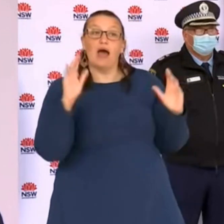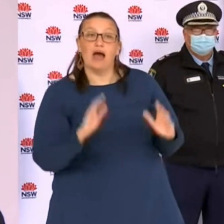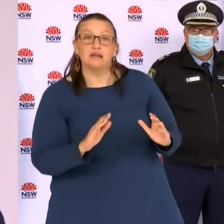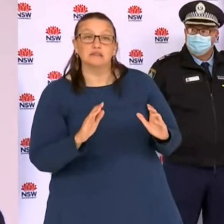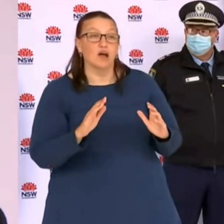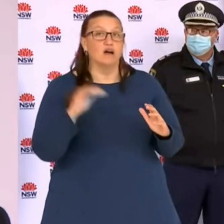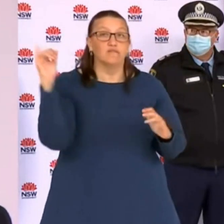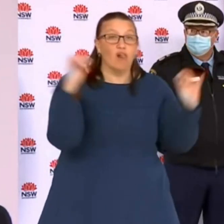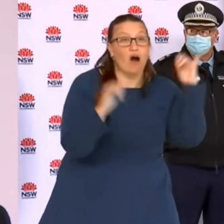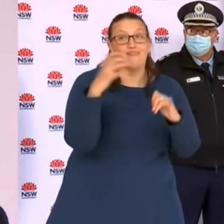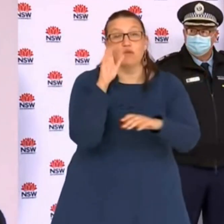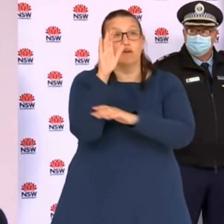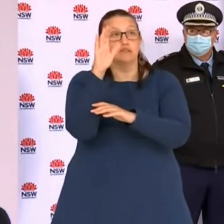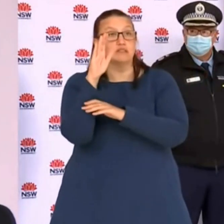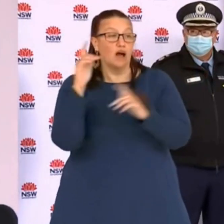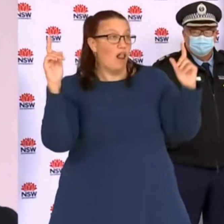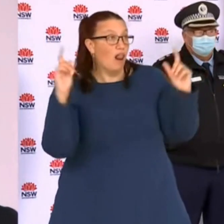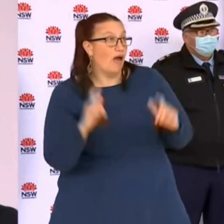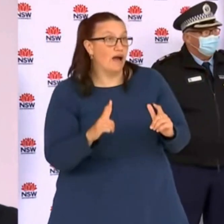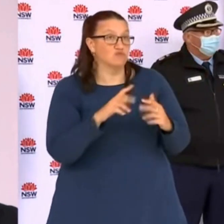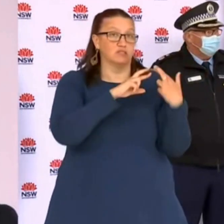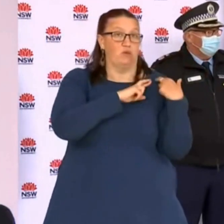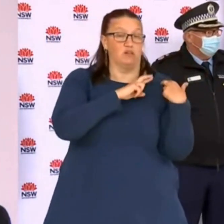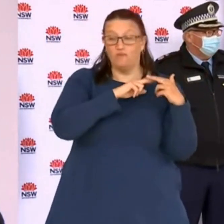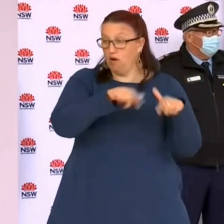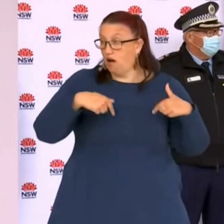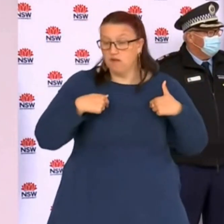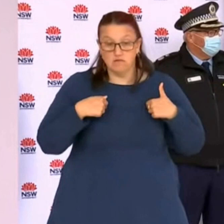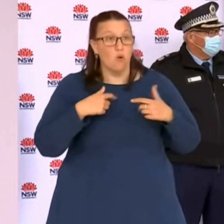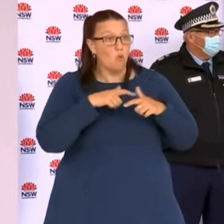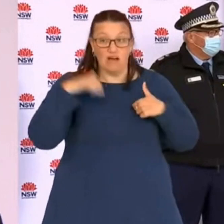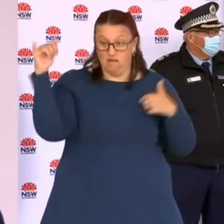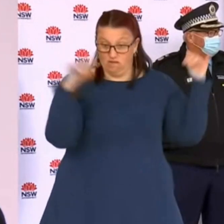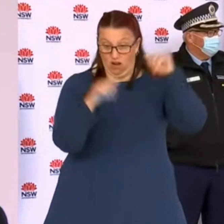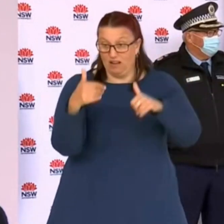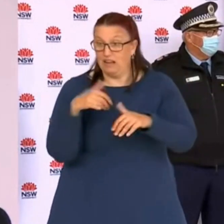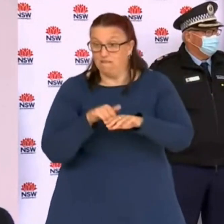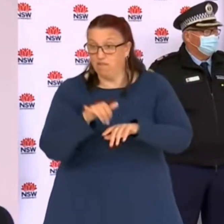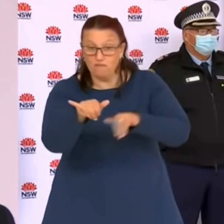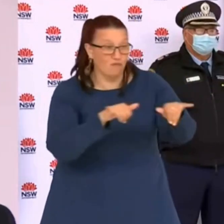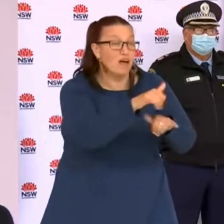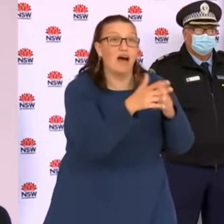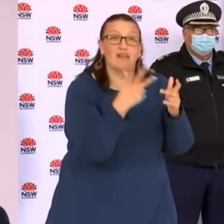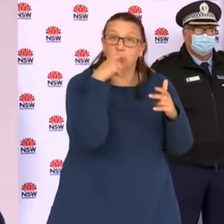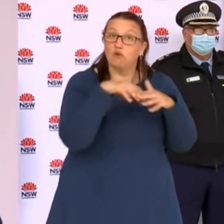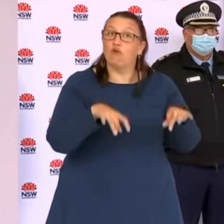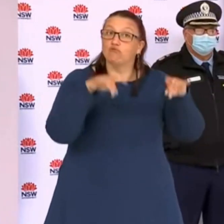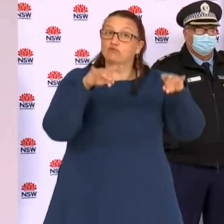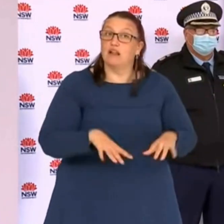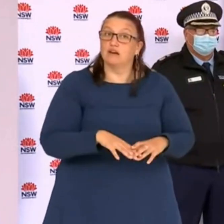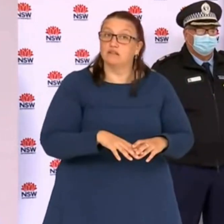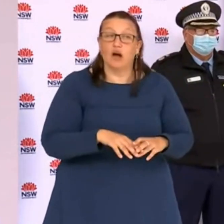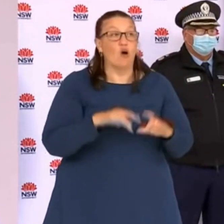as it has. But moving forward, we also do rely on the Commonwealth and the state working together to get us through this very